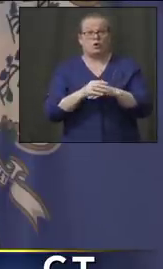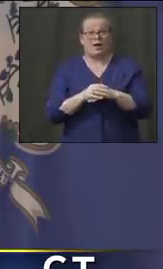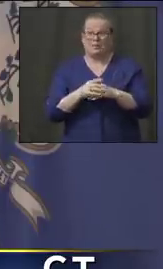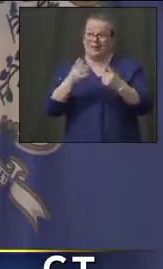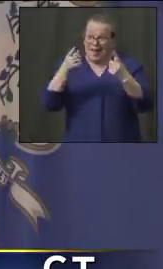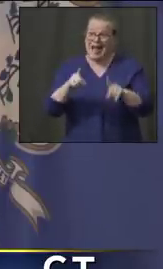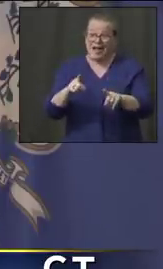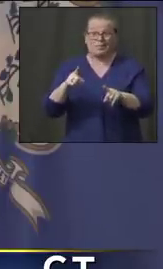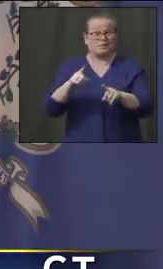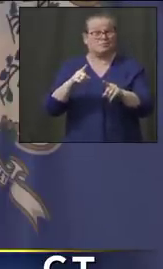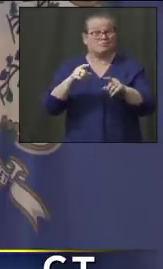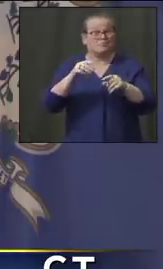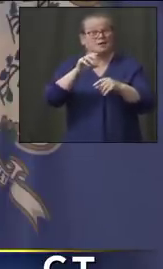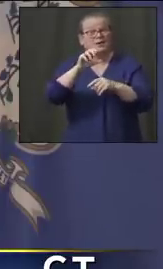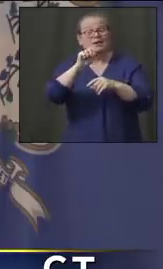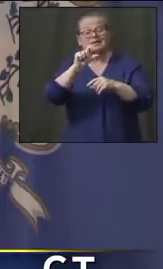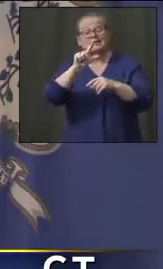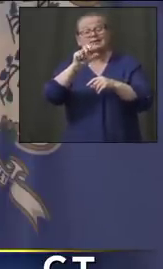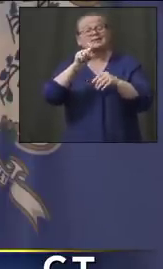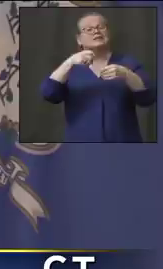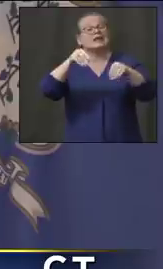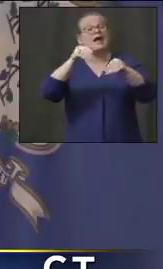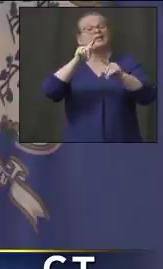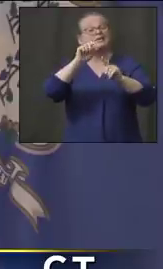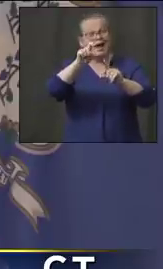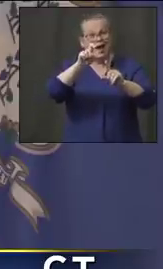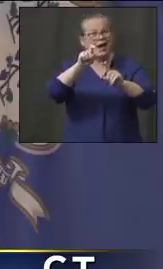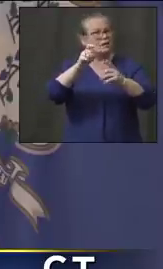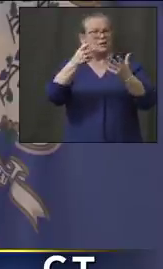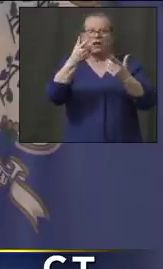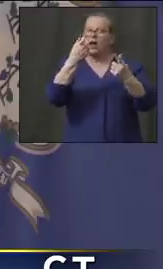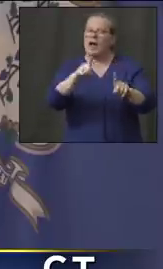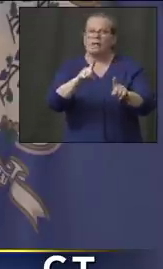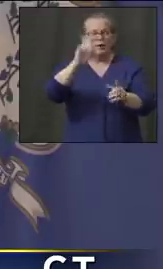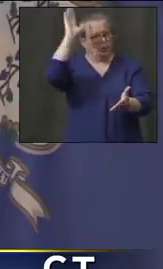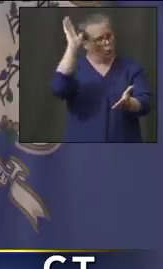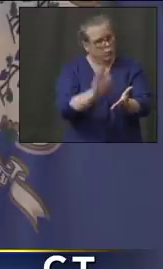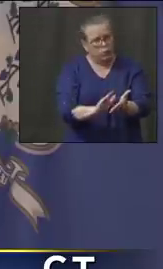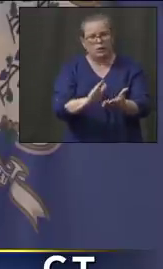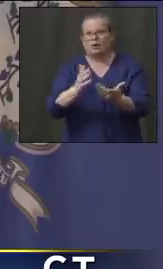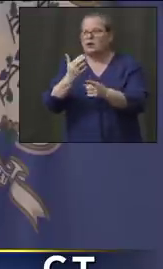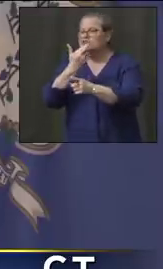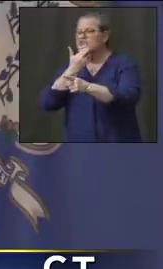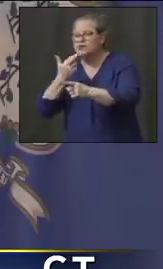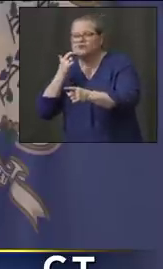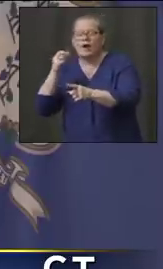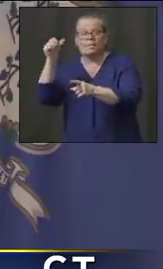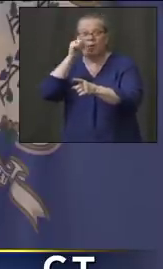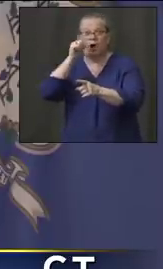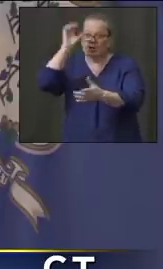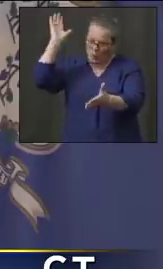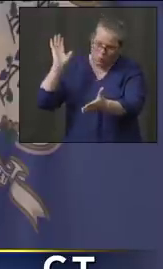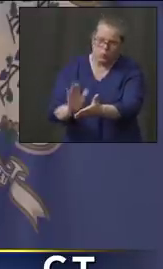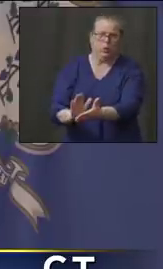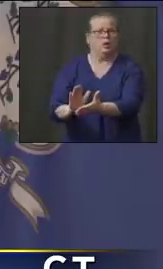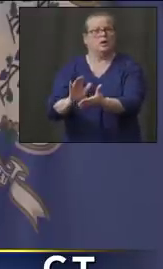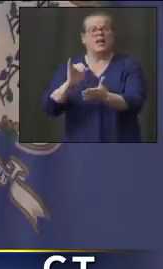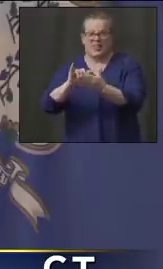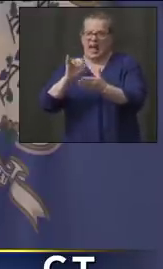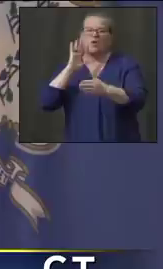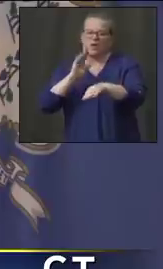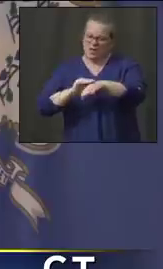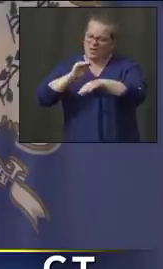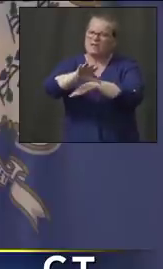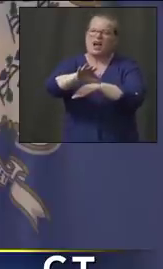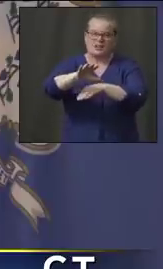know, bars and restaurants and those type of facilities may take a while to come back, and that is going to hit us pretty good. It's going to hit all of